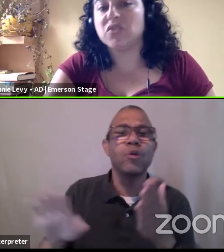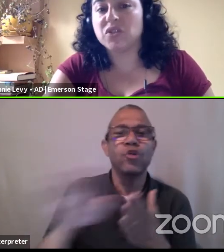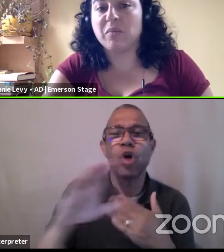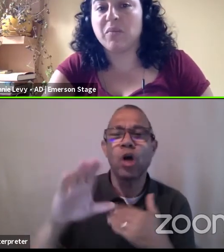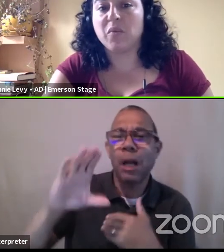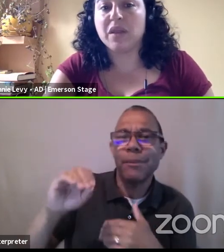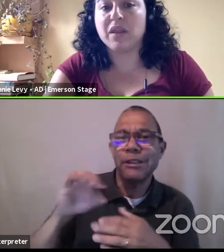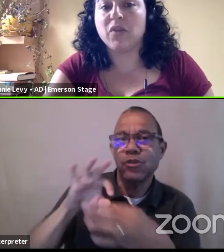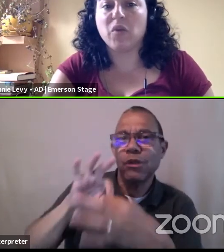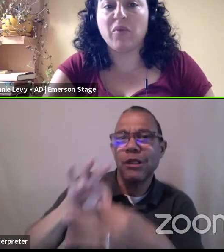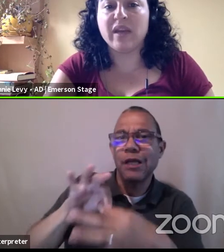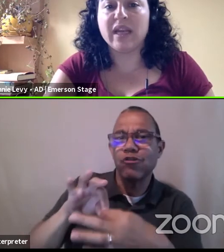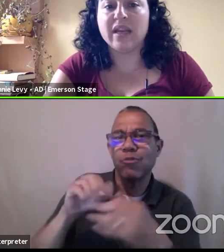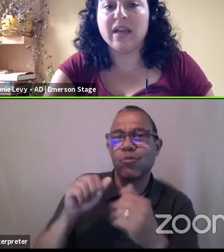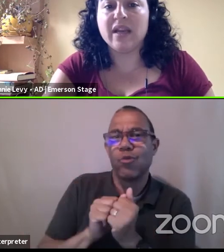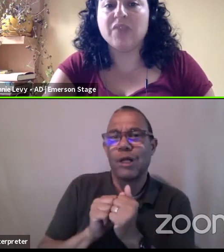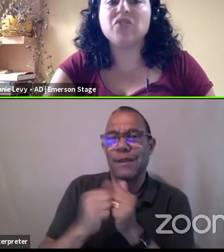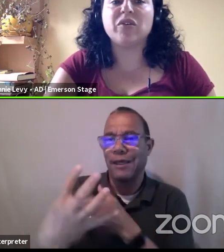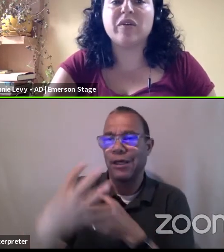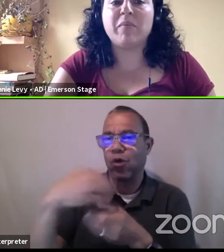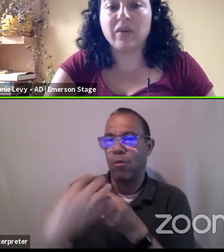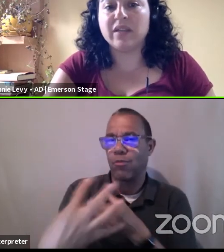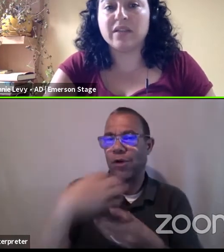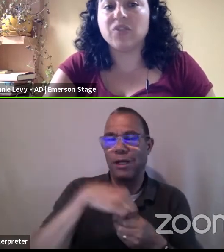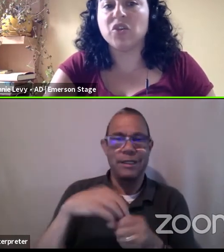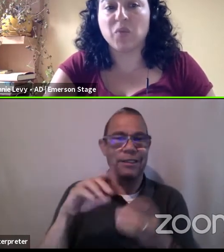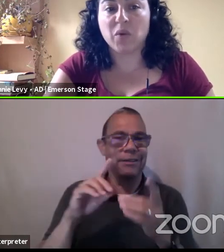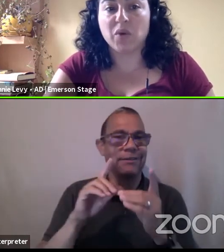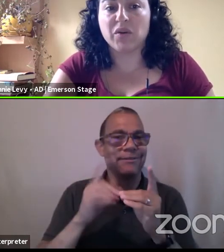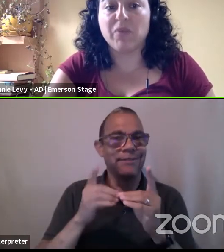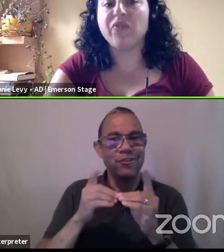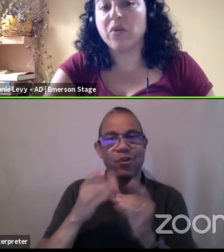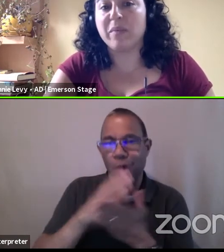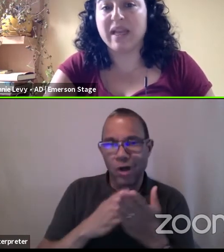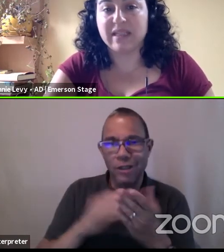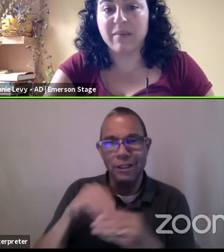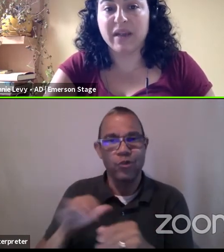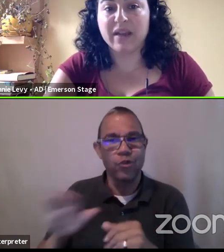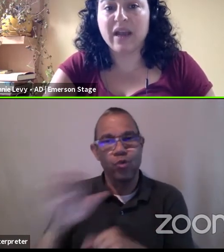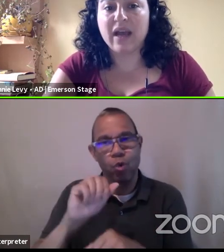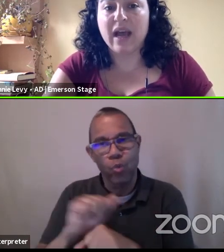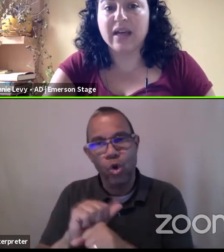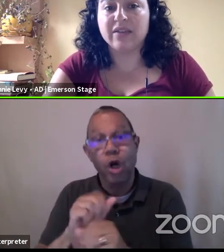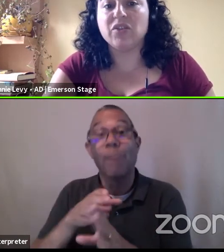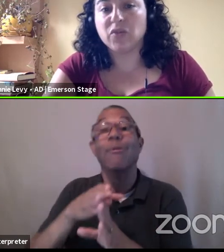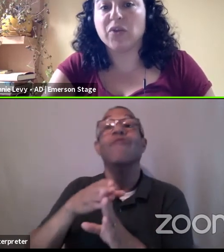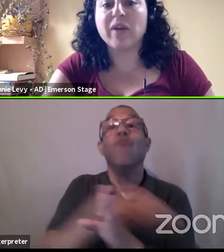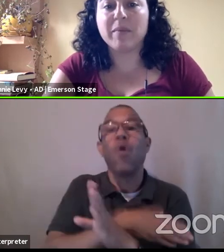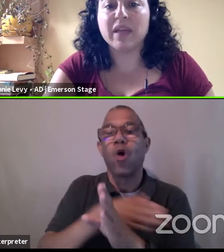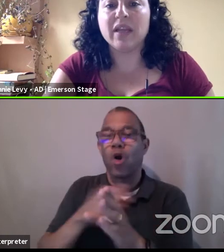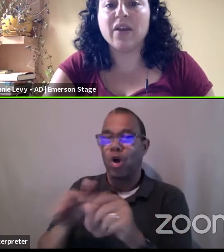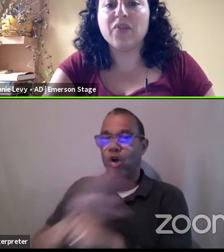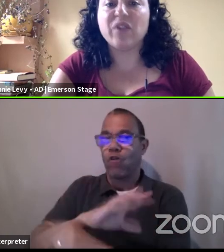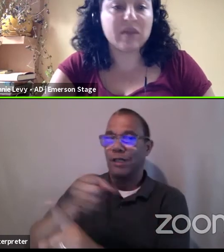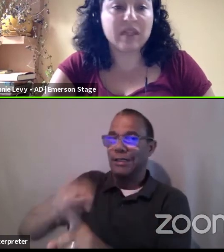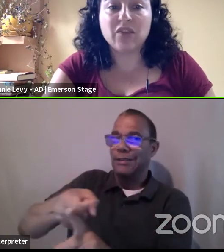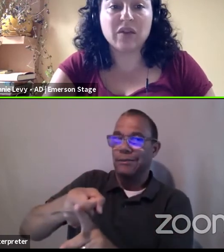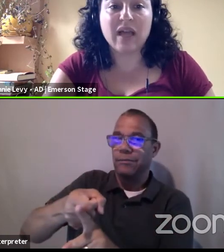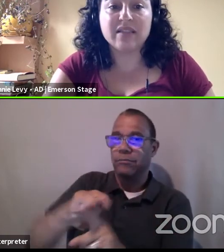relationship with incorporating digital components into your work before the pandemic? Did you or your company